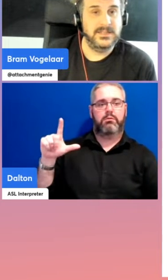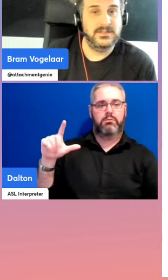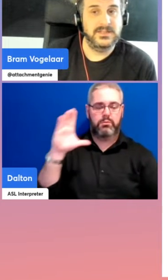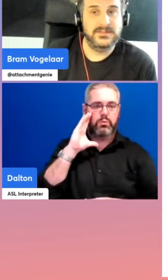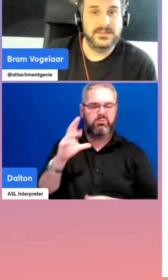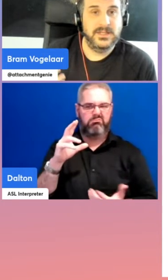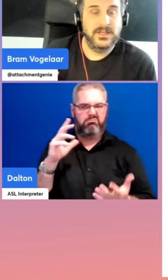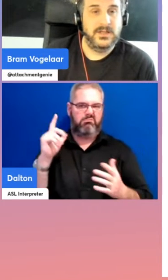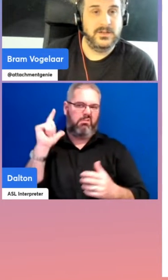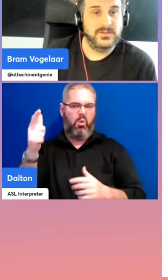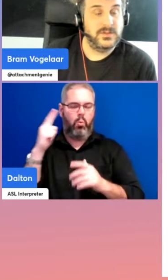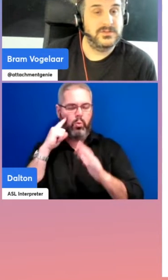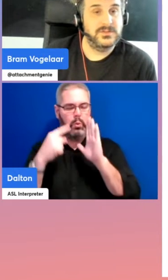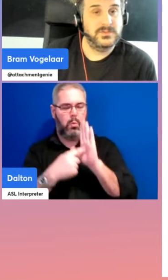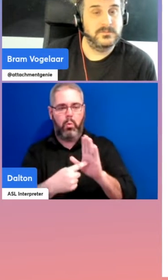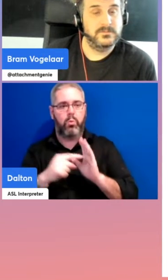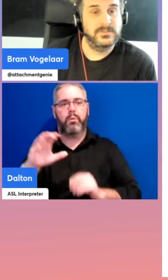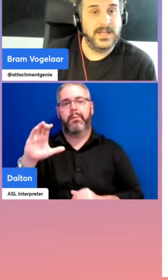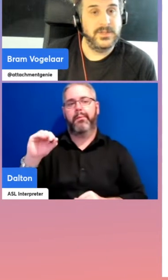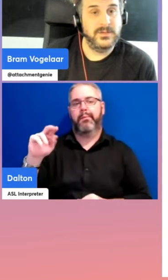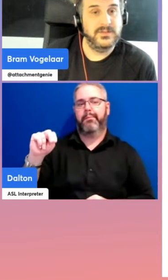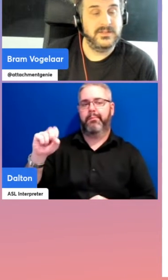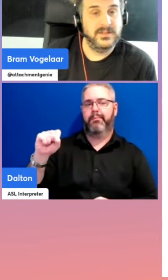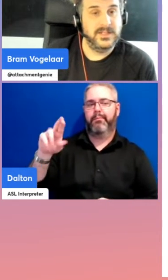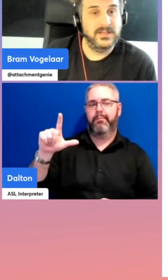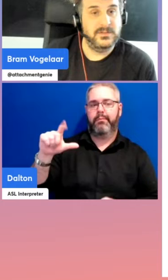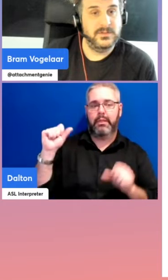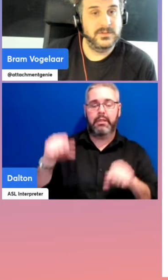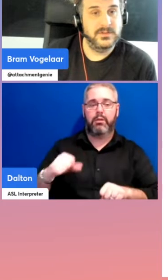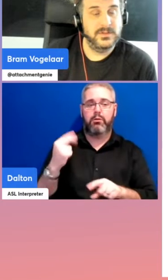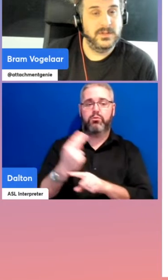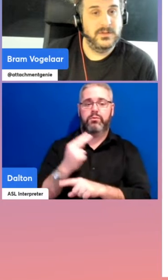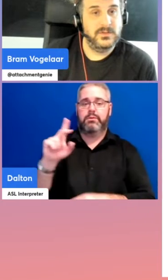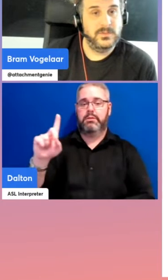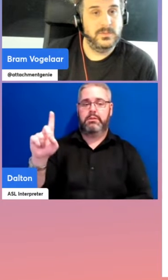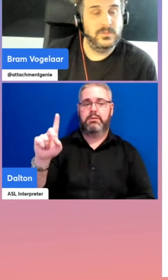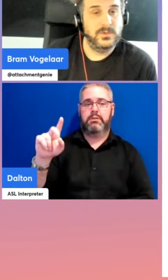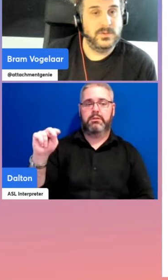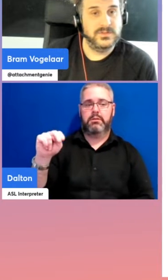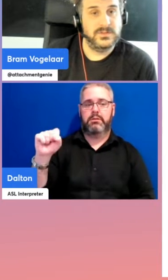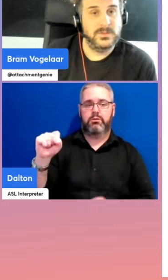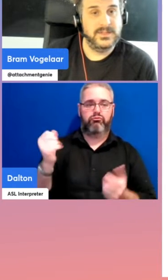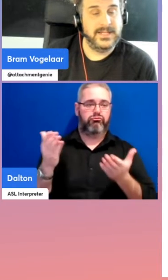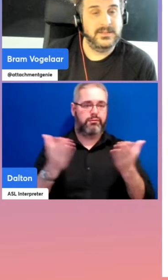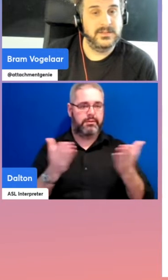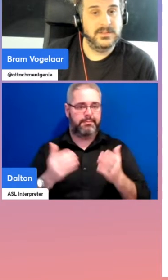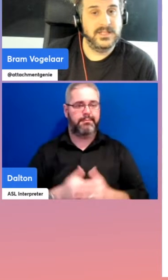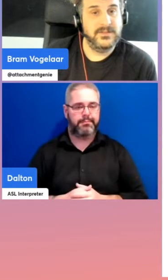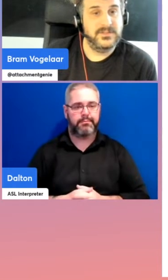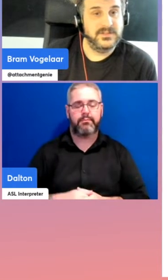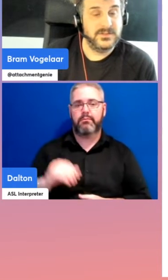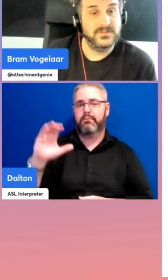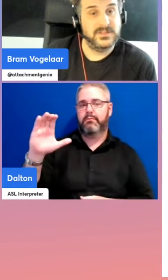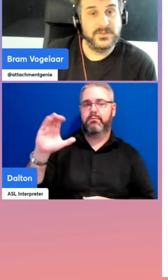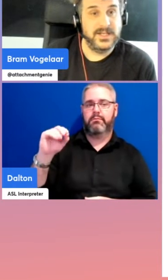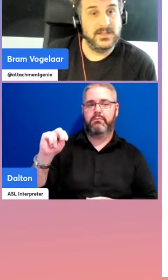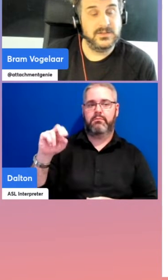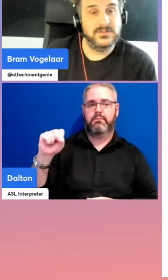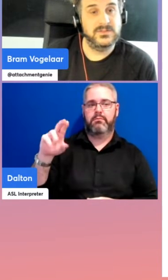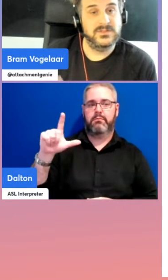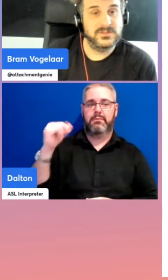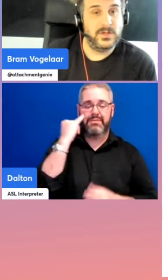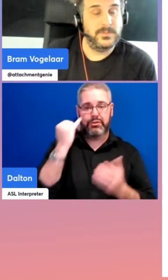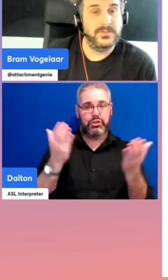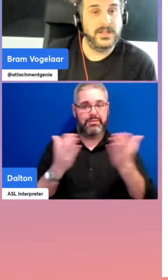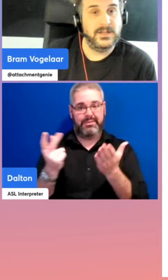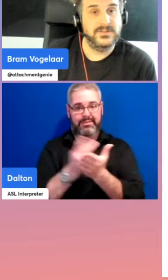see later. It's Consul also can be used as a DNS service. So Consul will then, if the service starts failing,